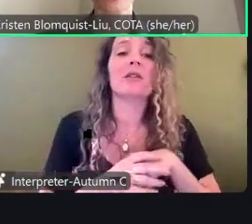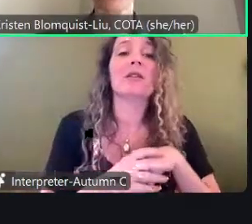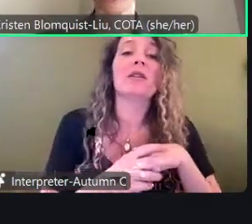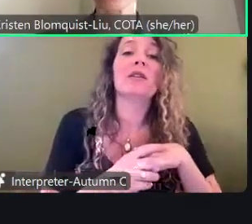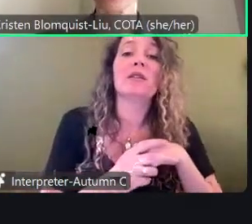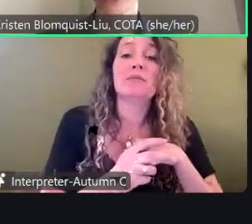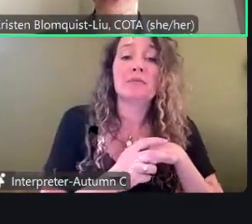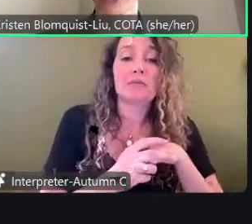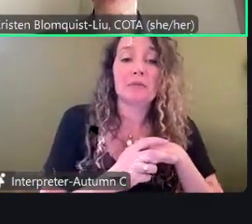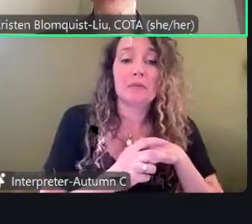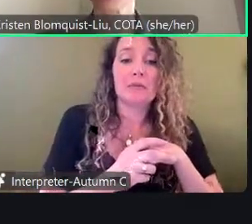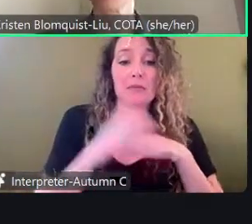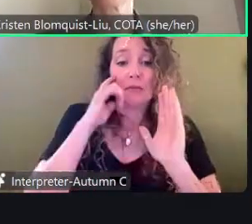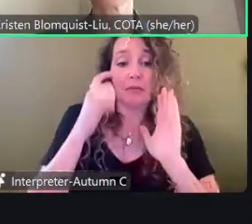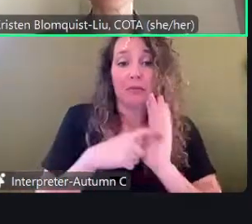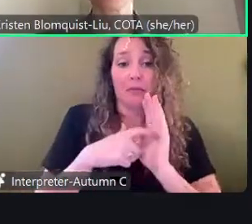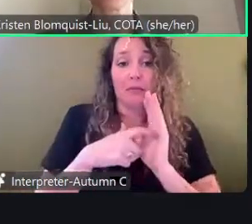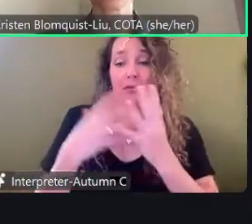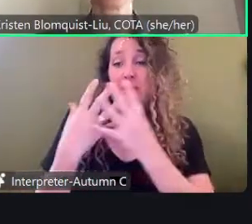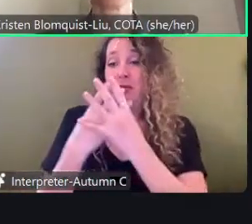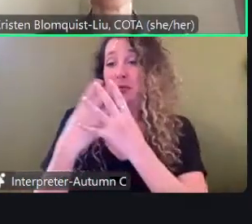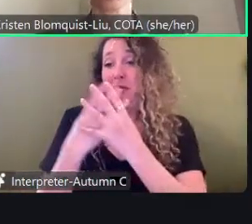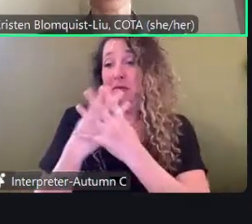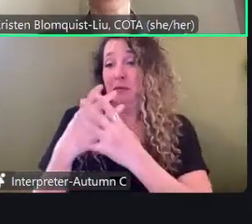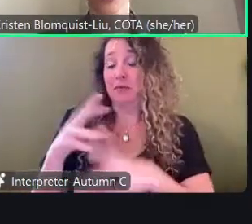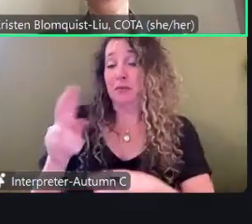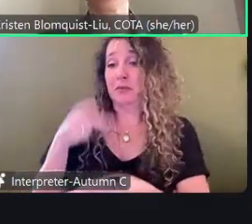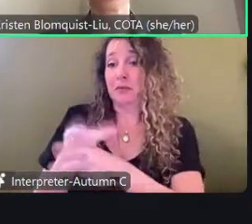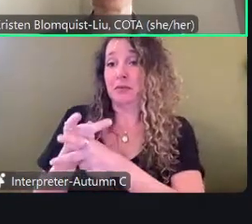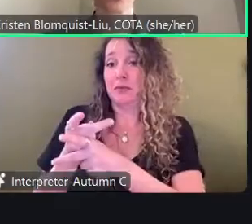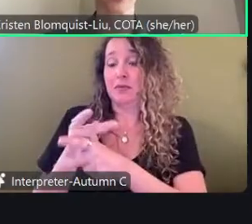then identity matched care has been proven to